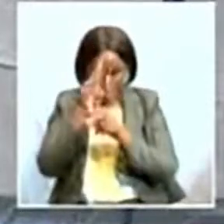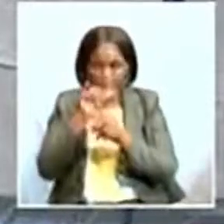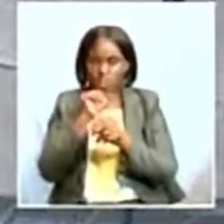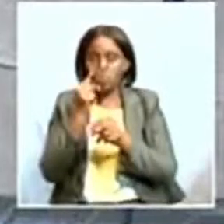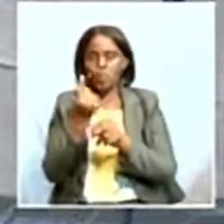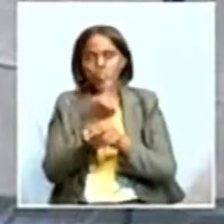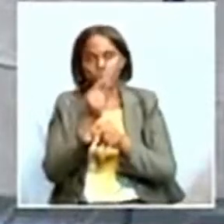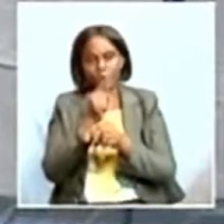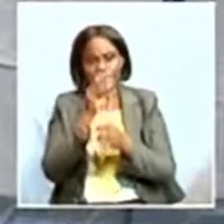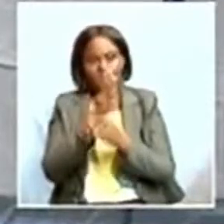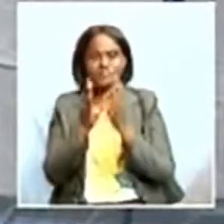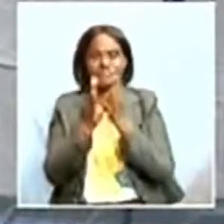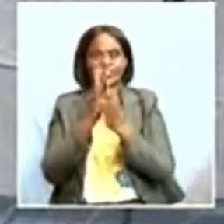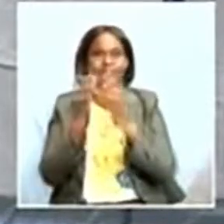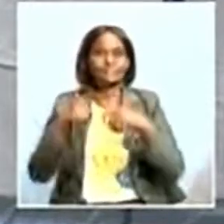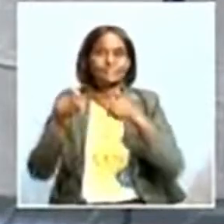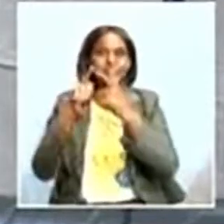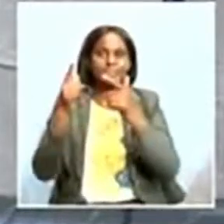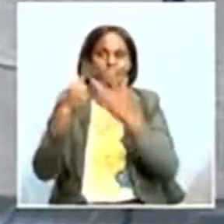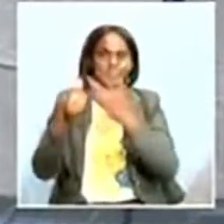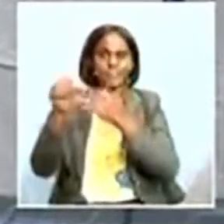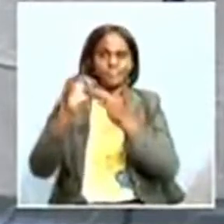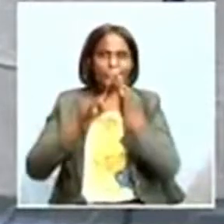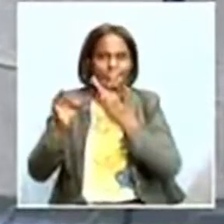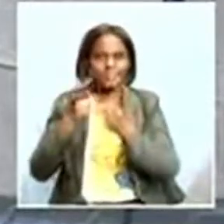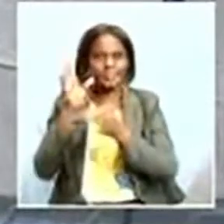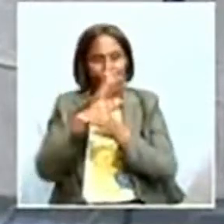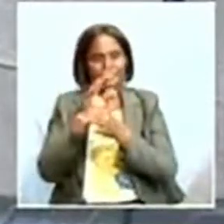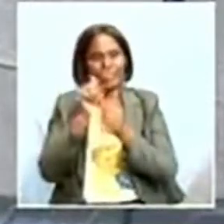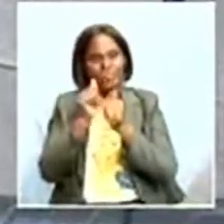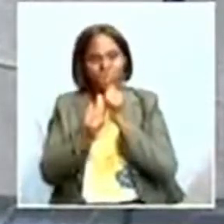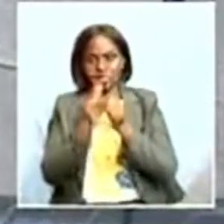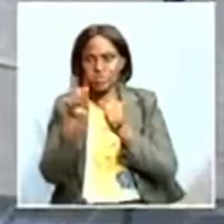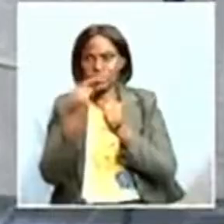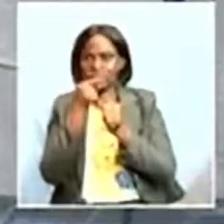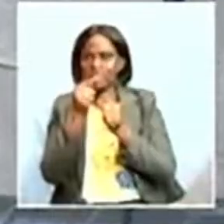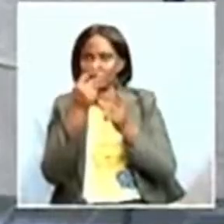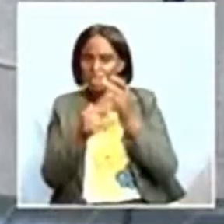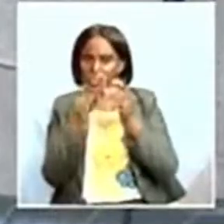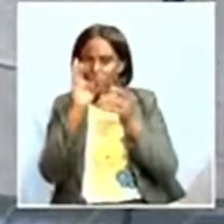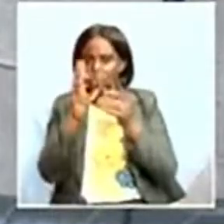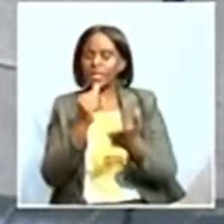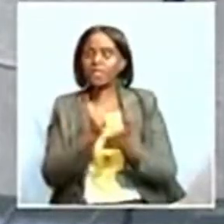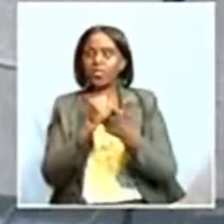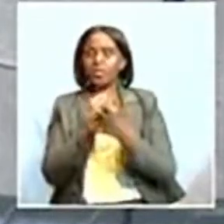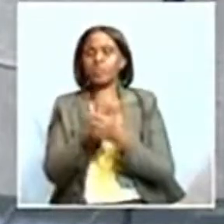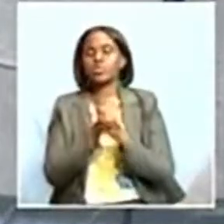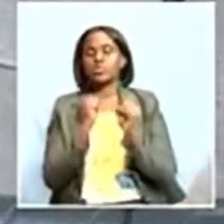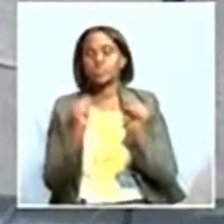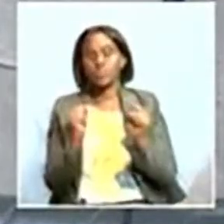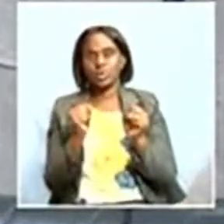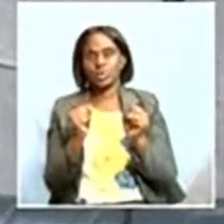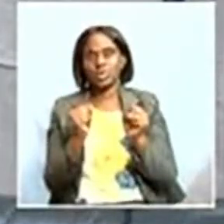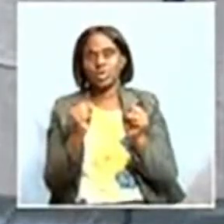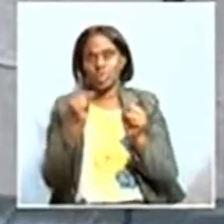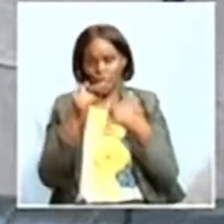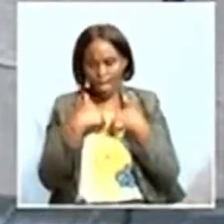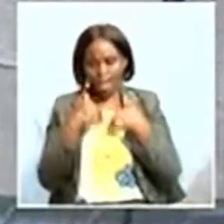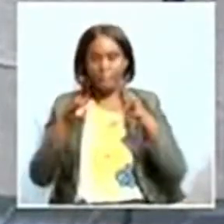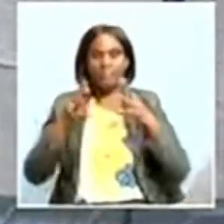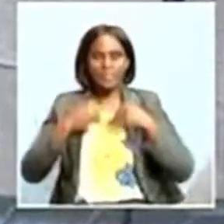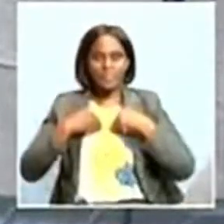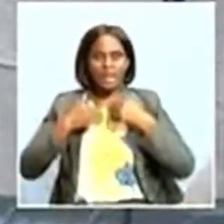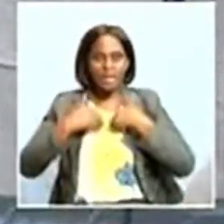from the infrastructure challenges that you have alluded to, which you are saying you are going to address, you have also